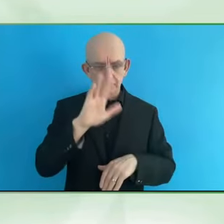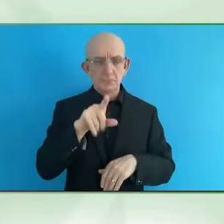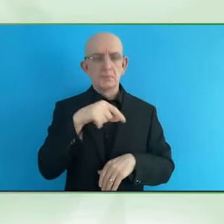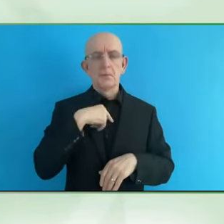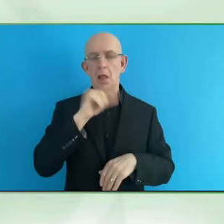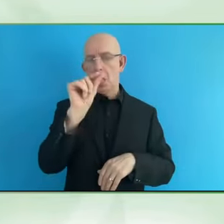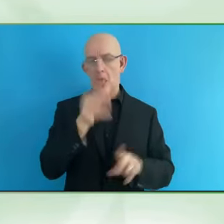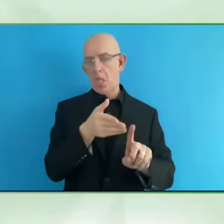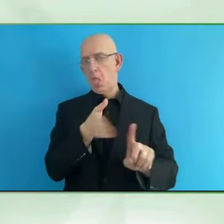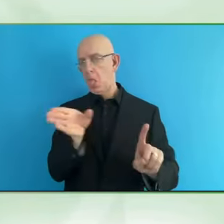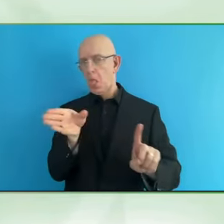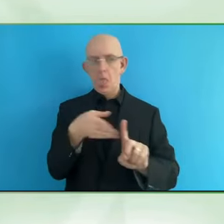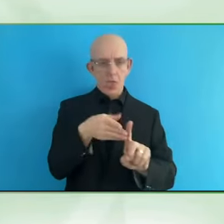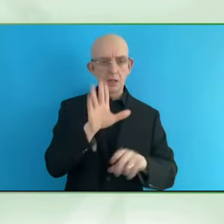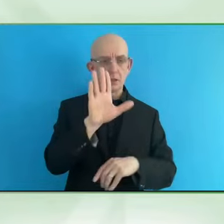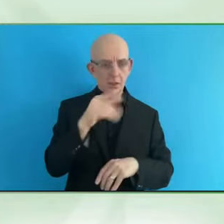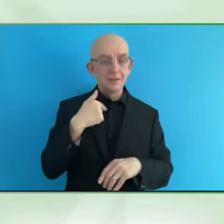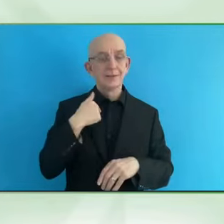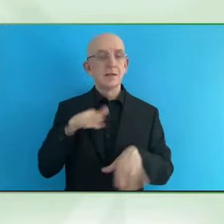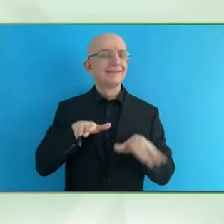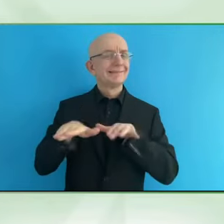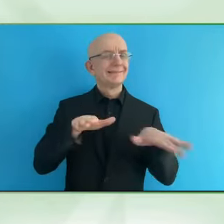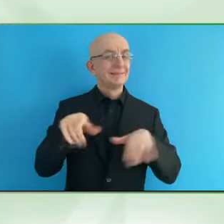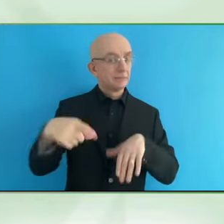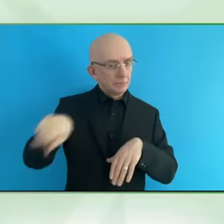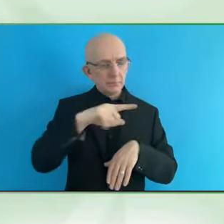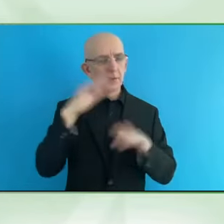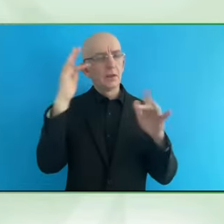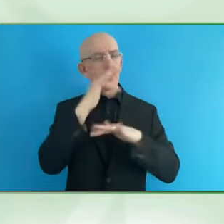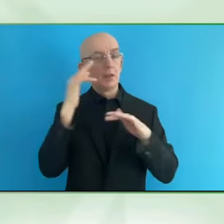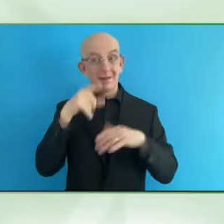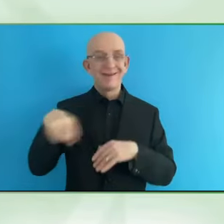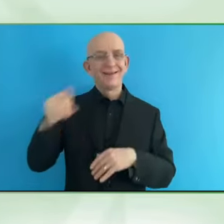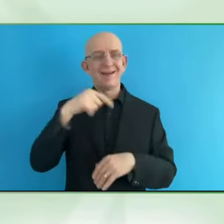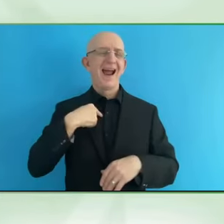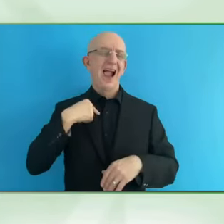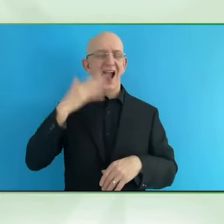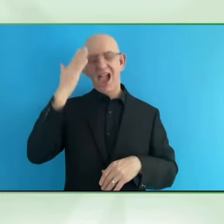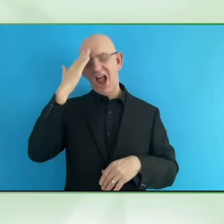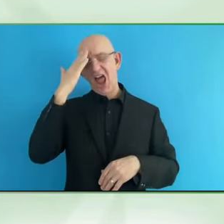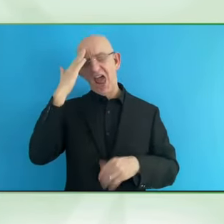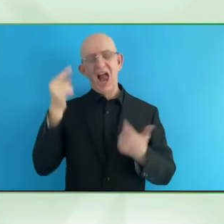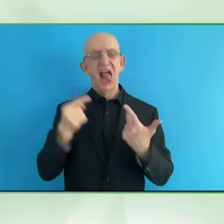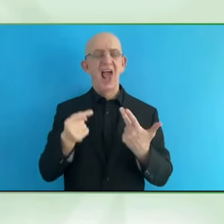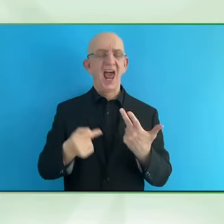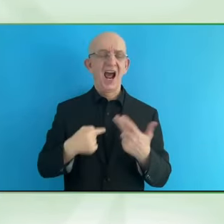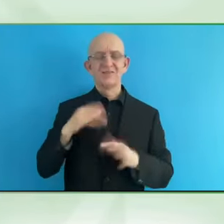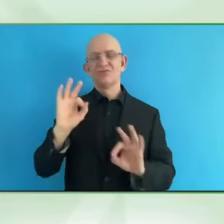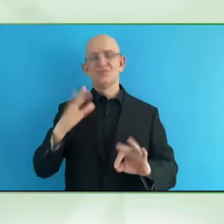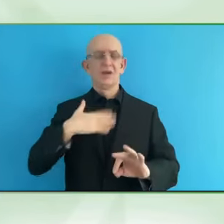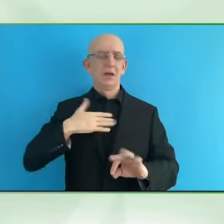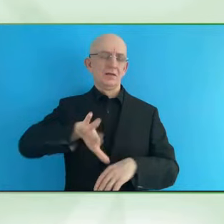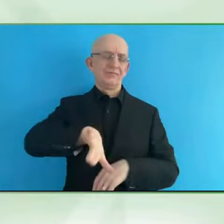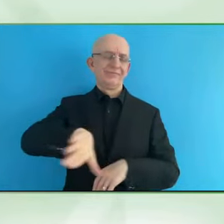themselves experts, in knowing a lot about how a particular condition